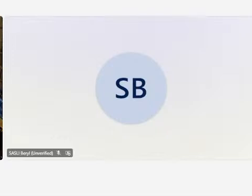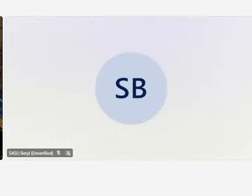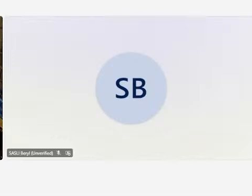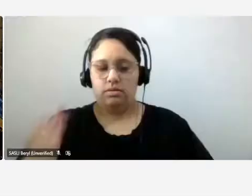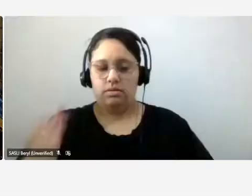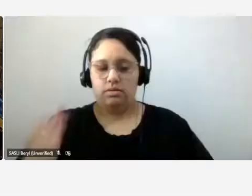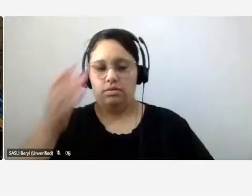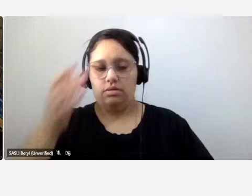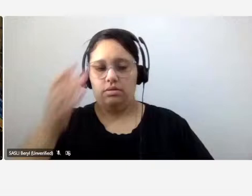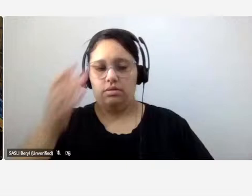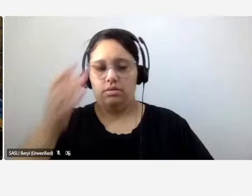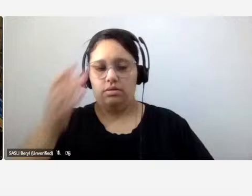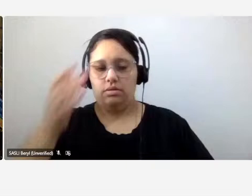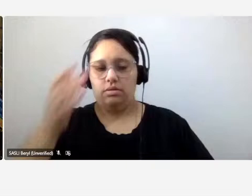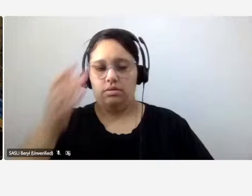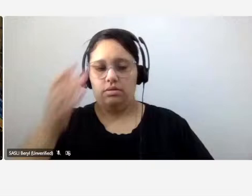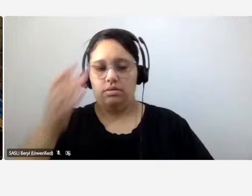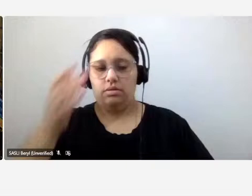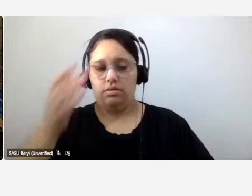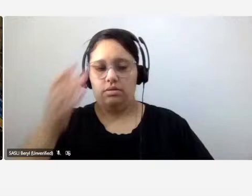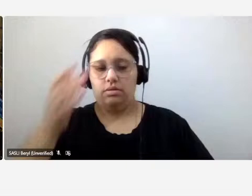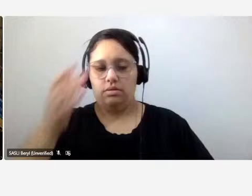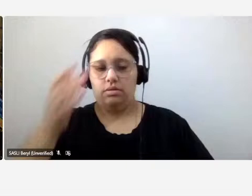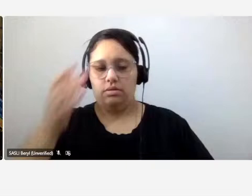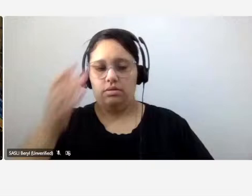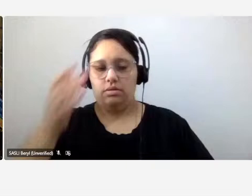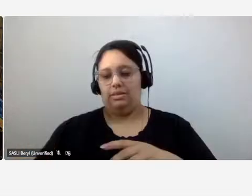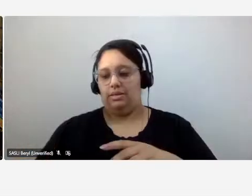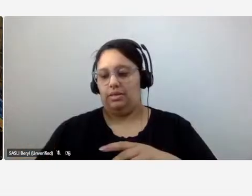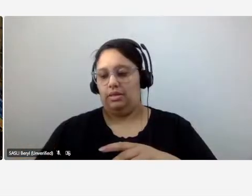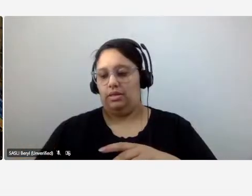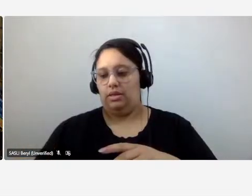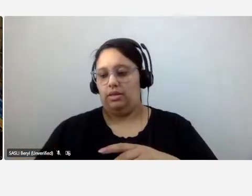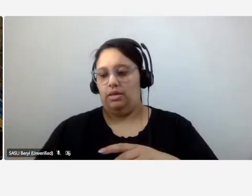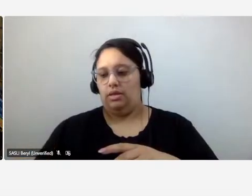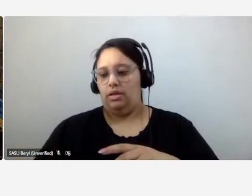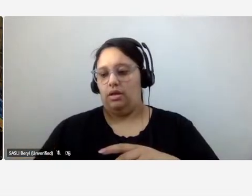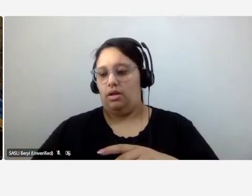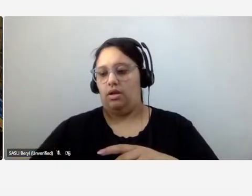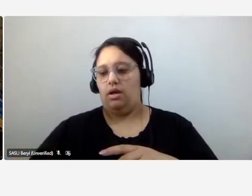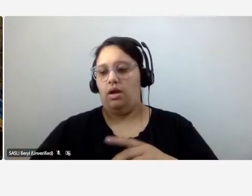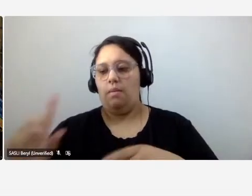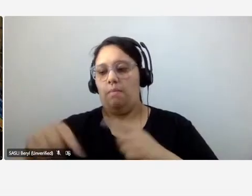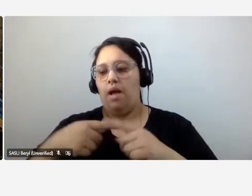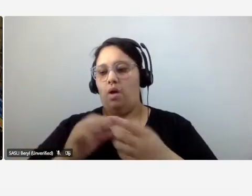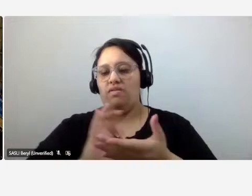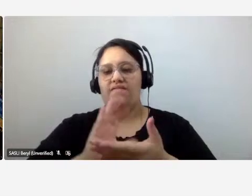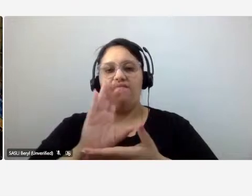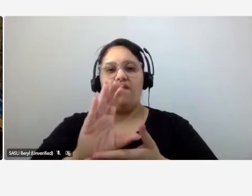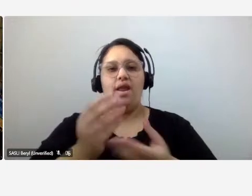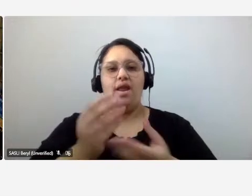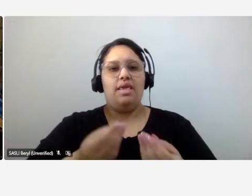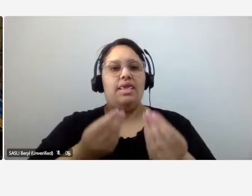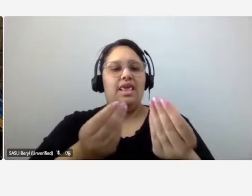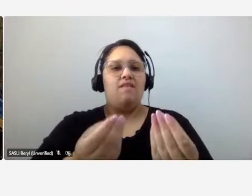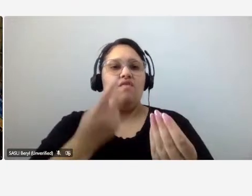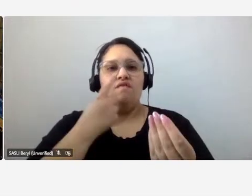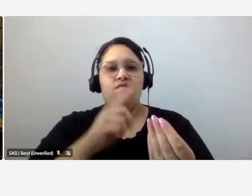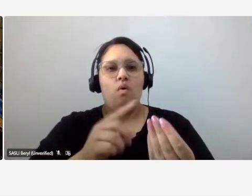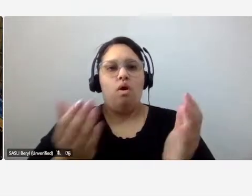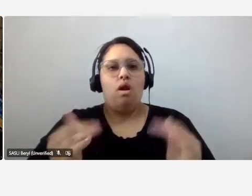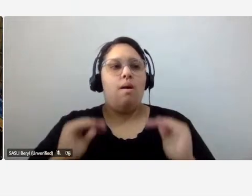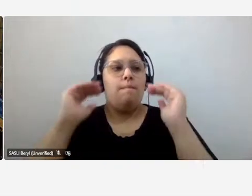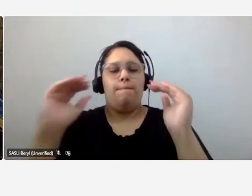to do an investigation into the municipalities regarding the funding that gets allocated to